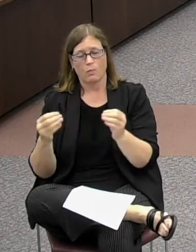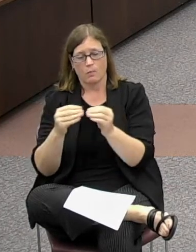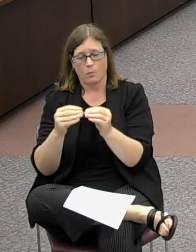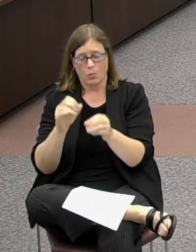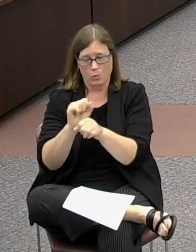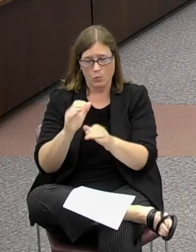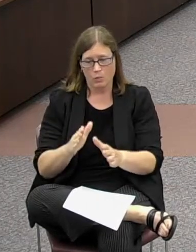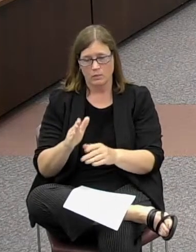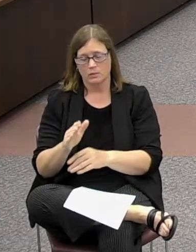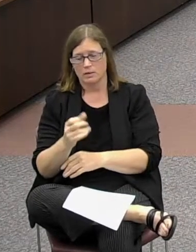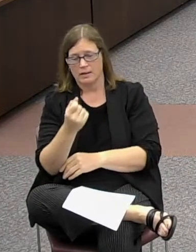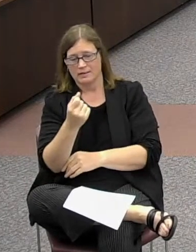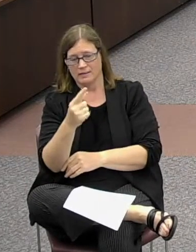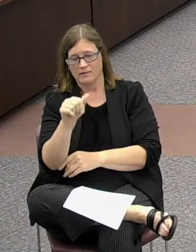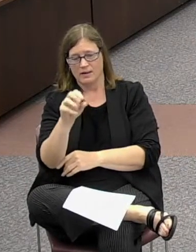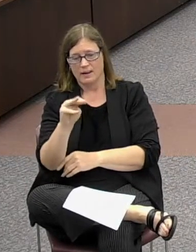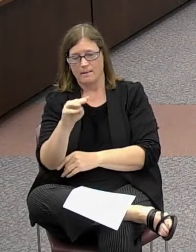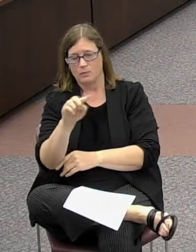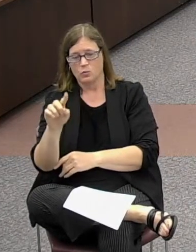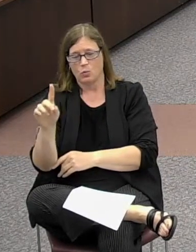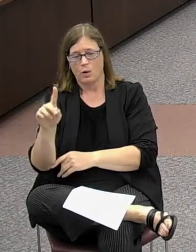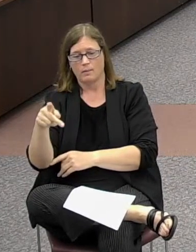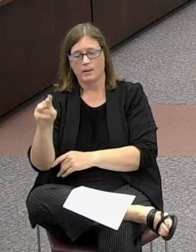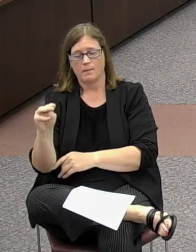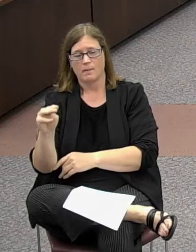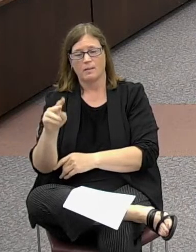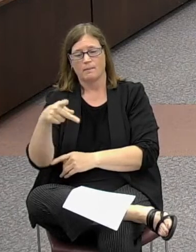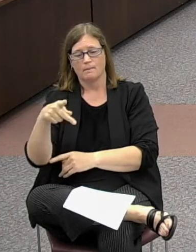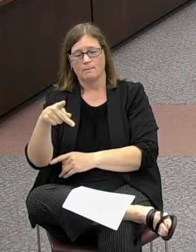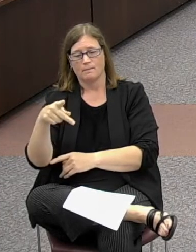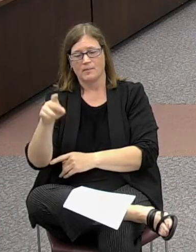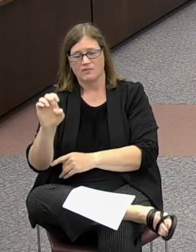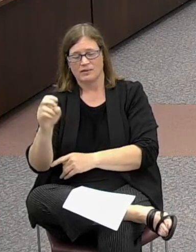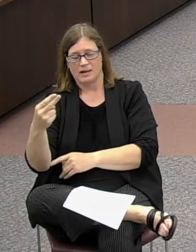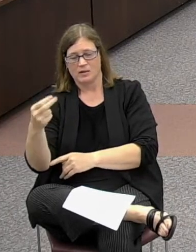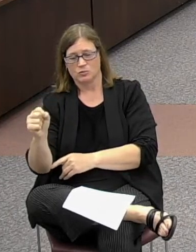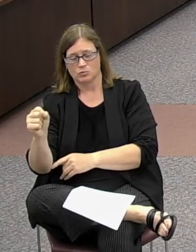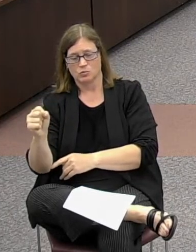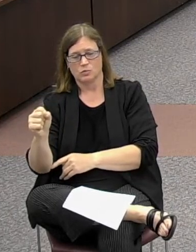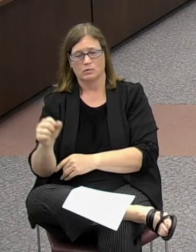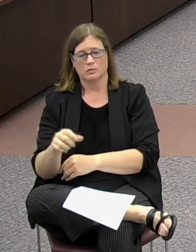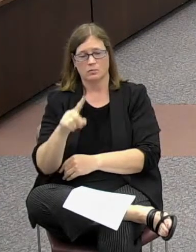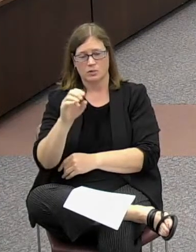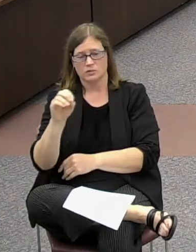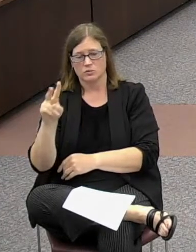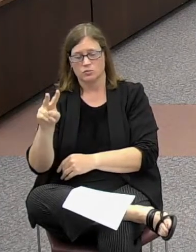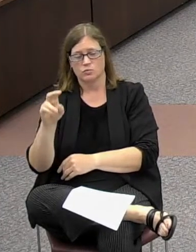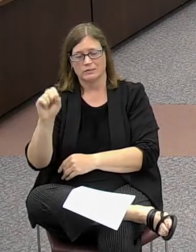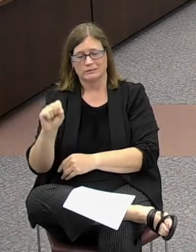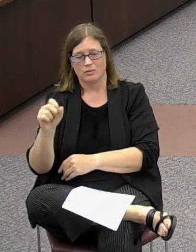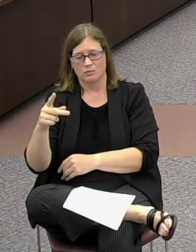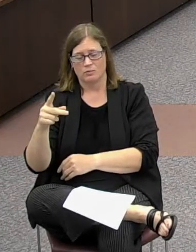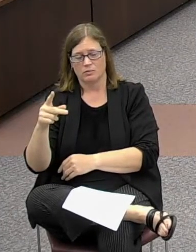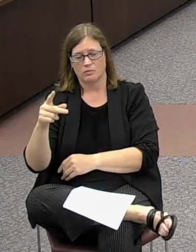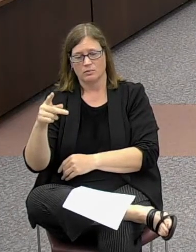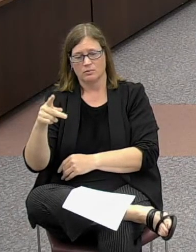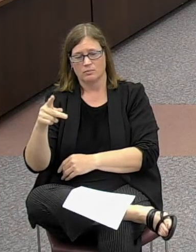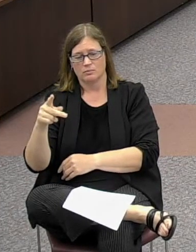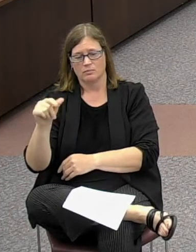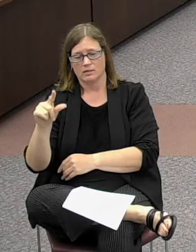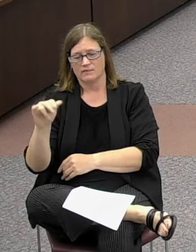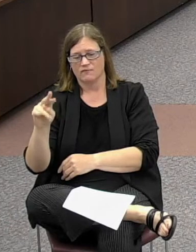a.m. to 1 p.m. in the main gym at Plainfield East High School, 12001 South Naperville Road. The district is looking